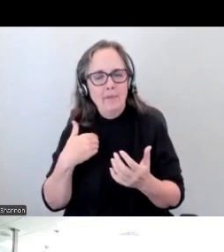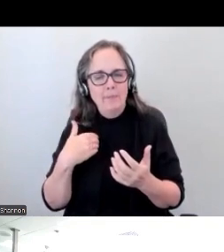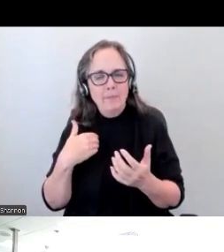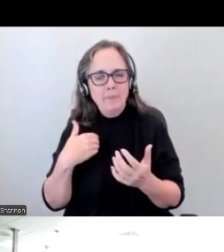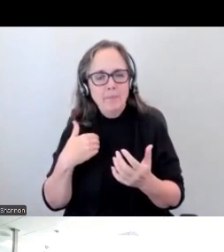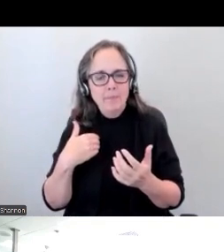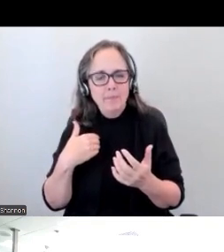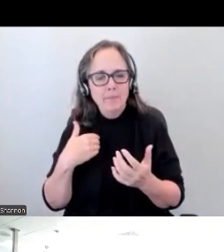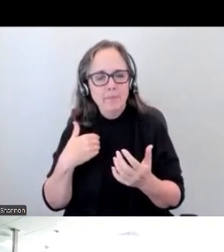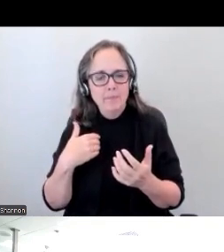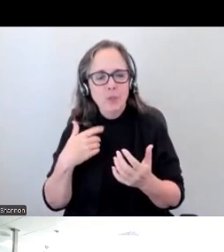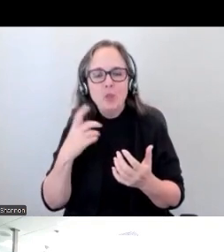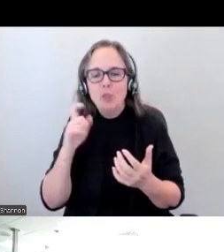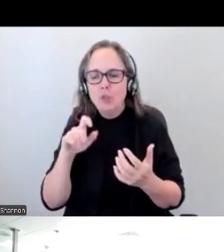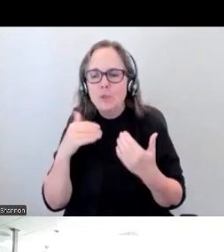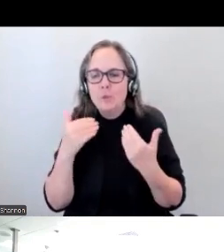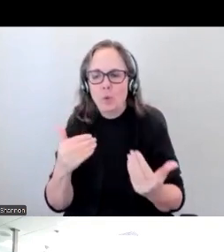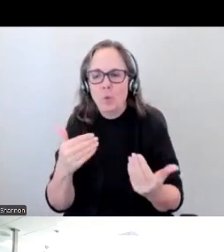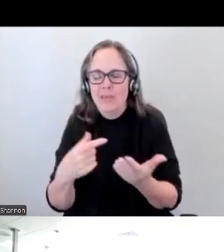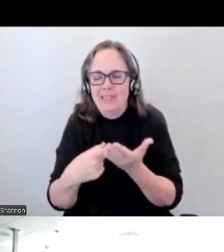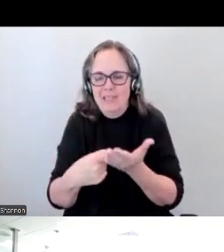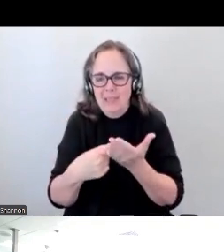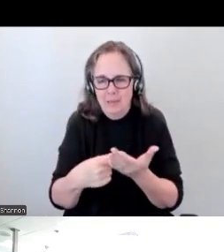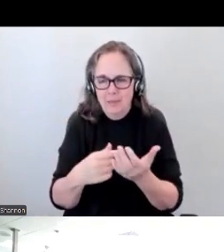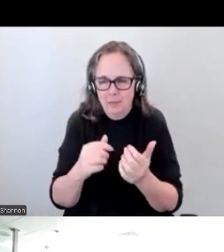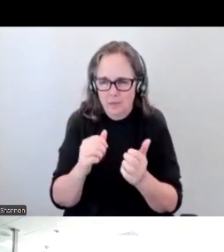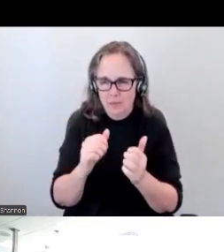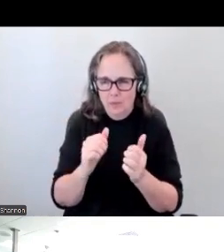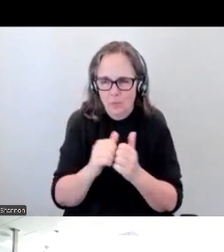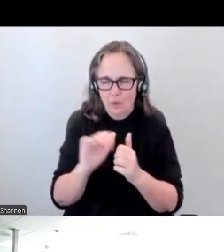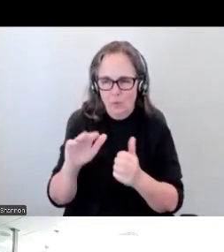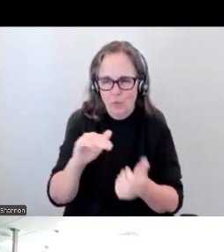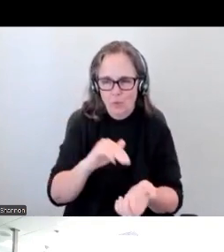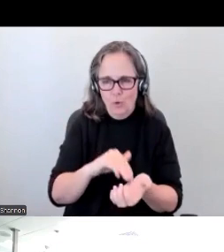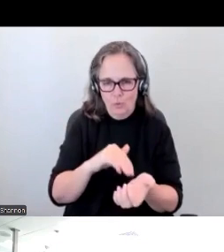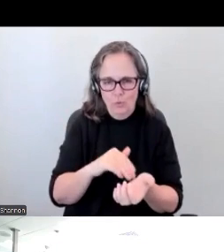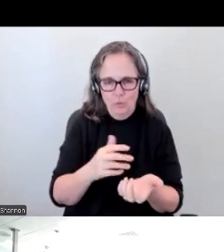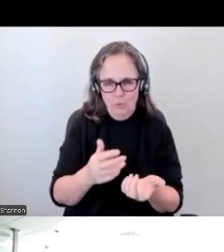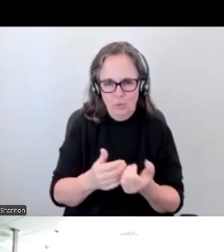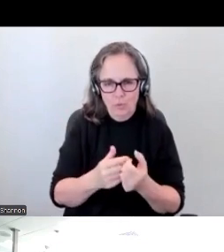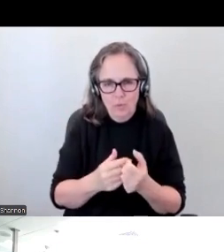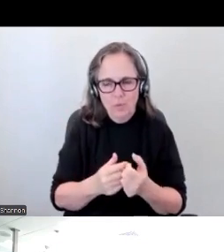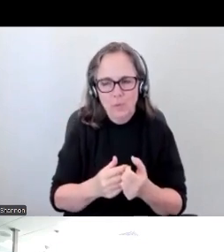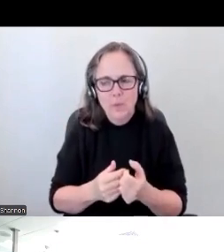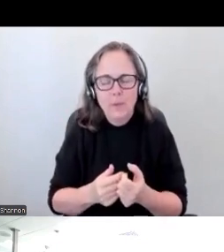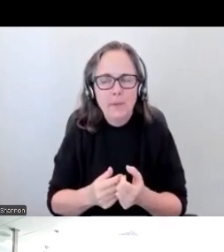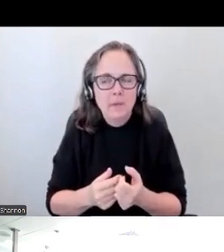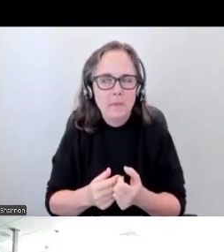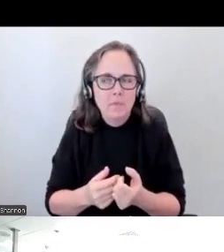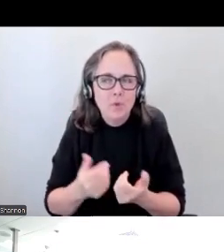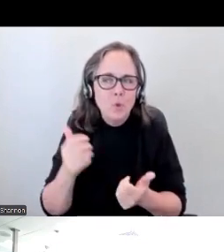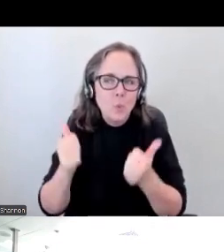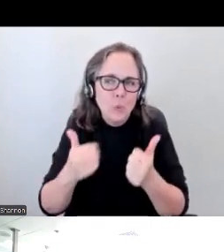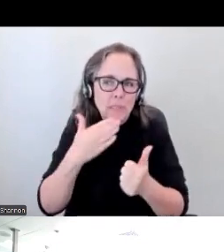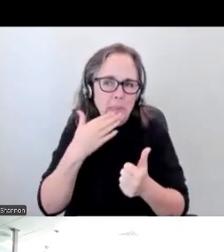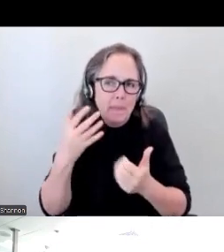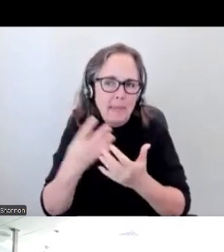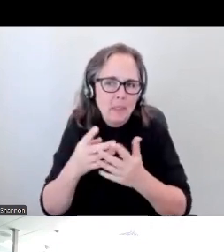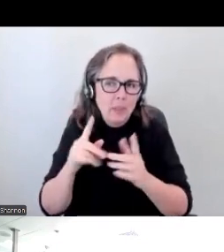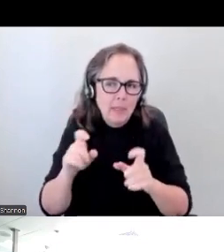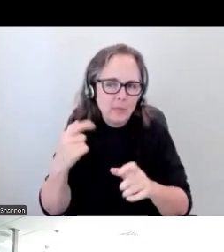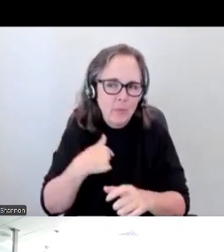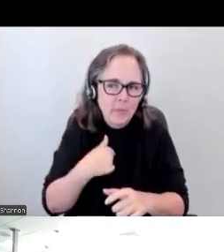You should have a conversation with your primary care about whether what is the best screening test for